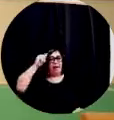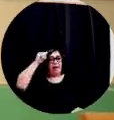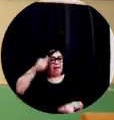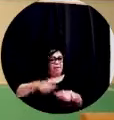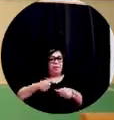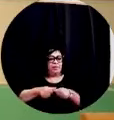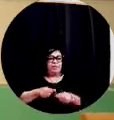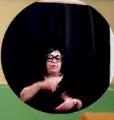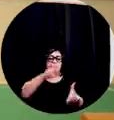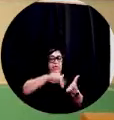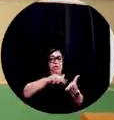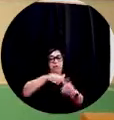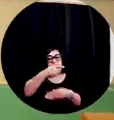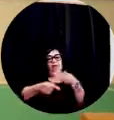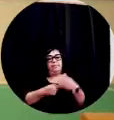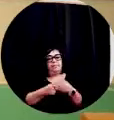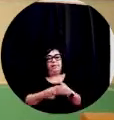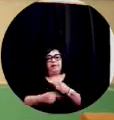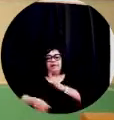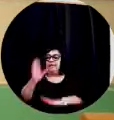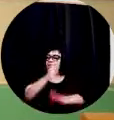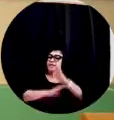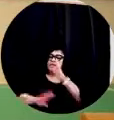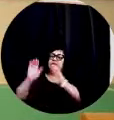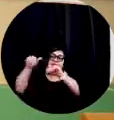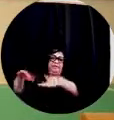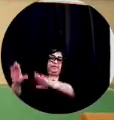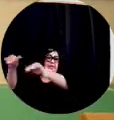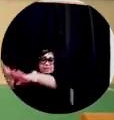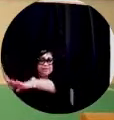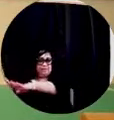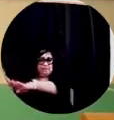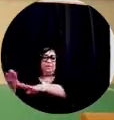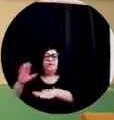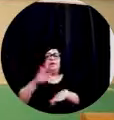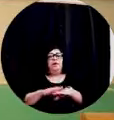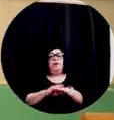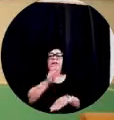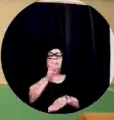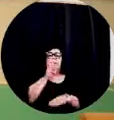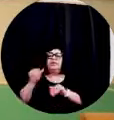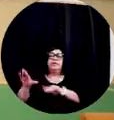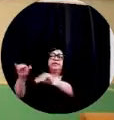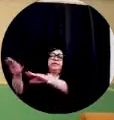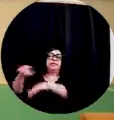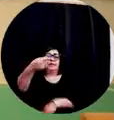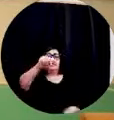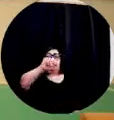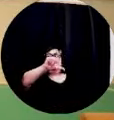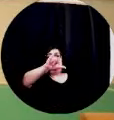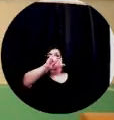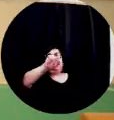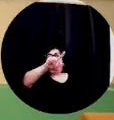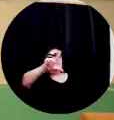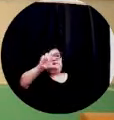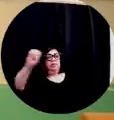Galilee when Jesus was asleep in the bow of the ship and the crew was convinced that they would